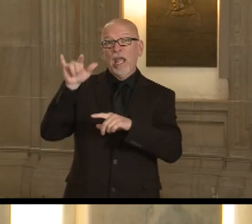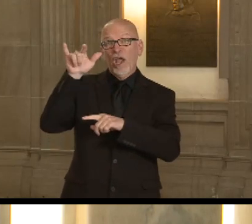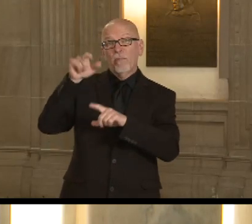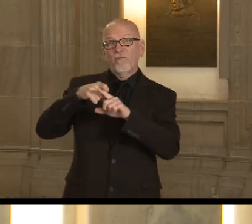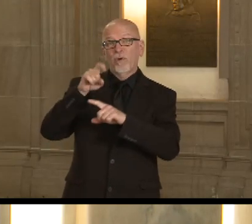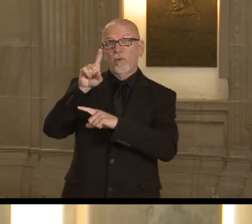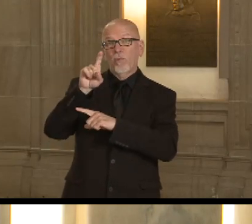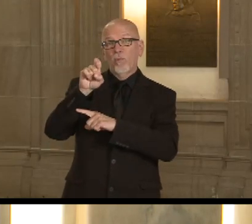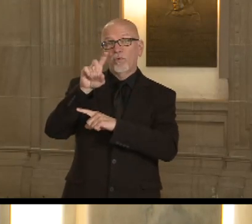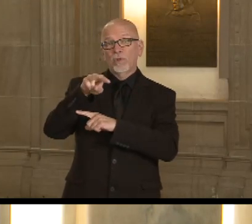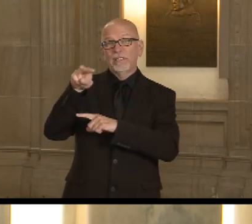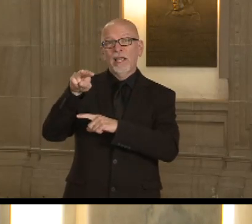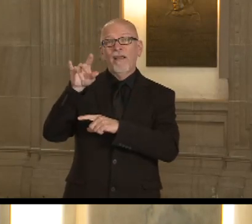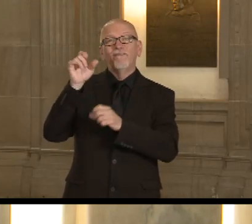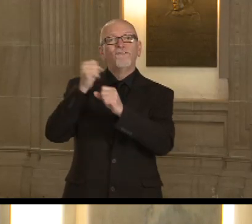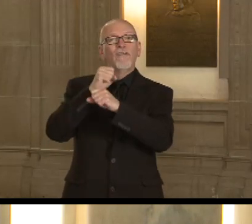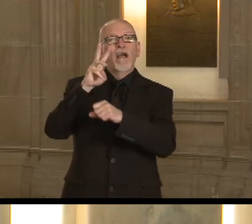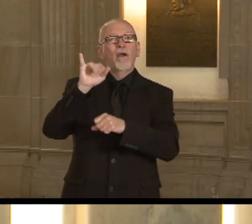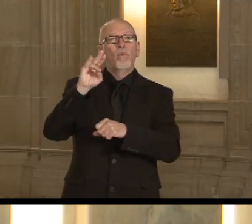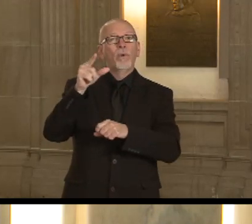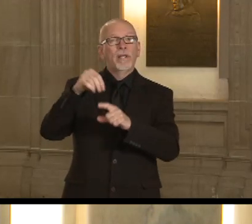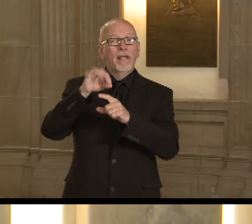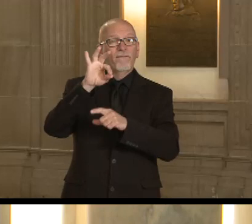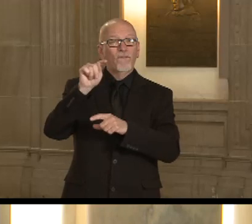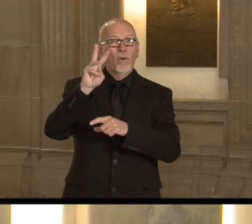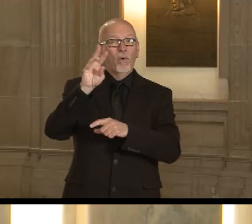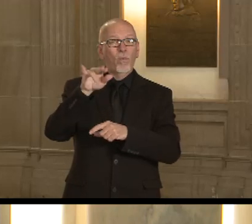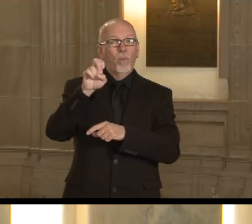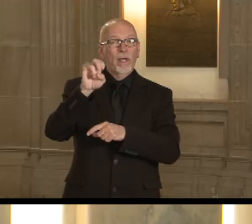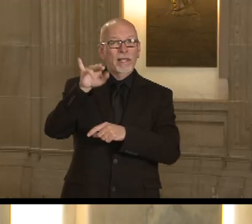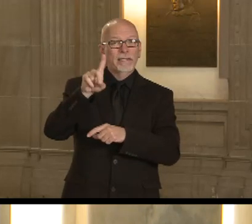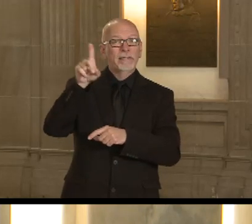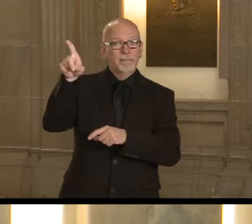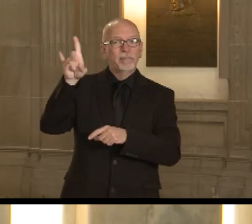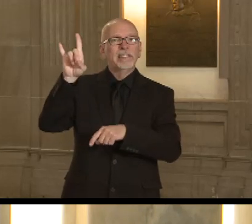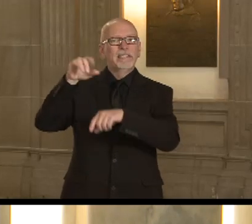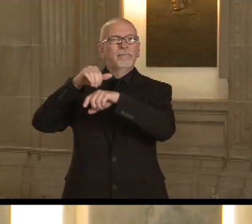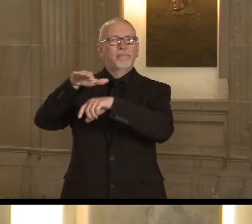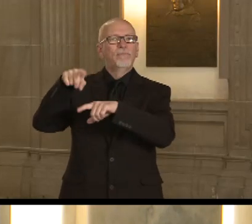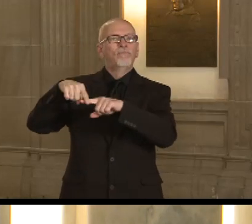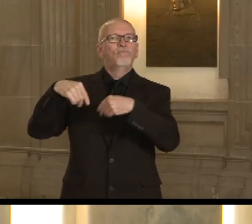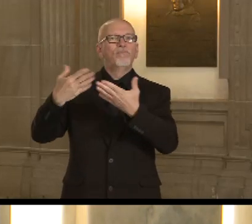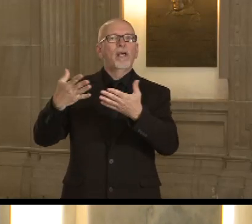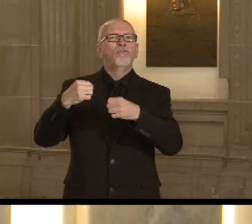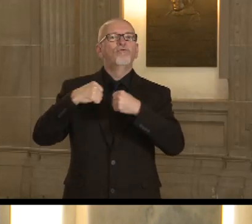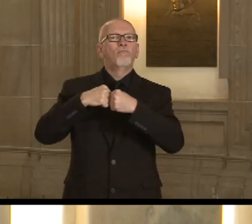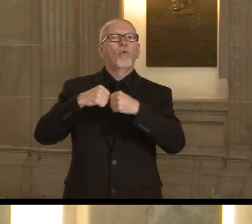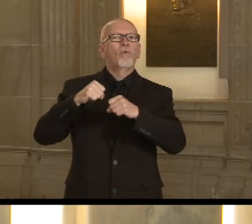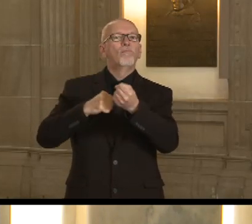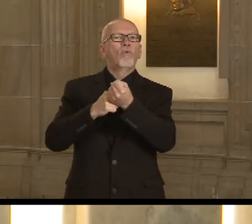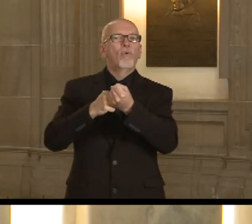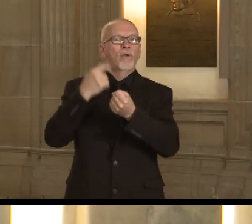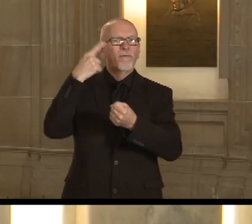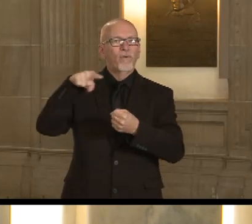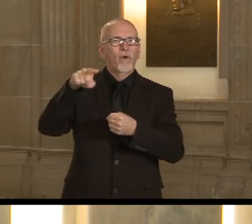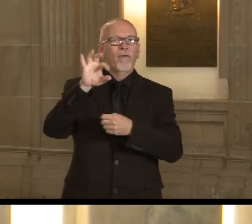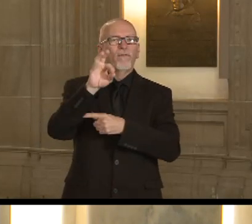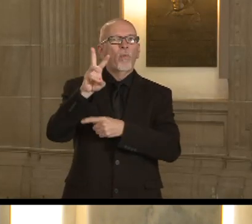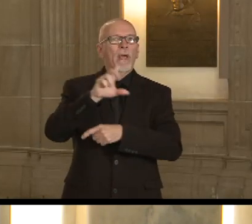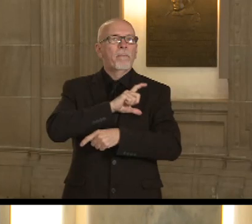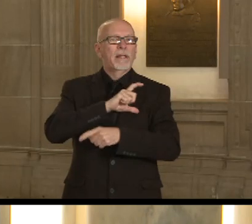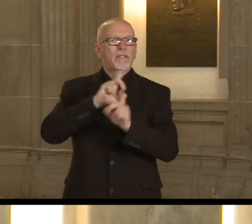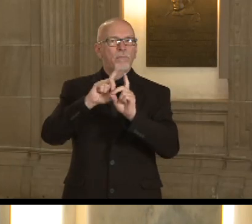the 122nd Fighter Wing located in Fort Wayne, Indiana, deployed to provide support to the Fort Wayne local police